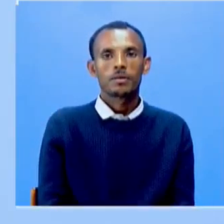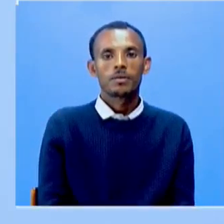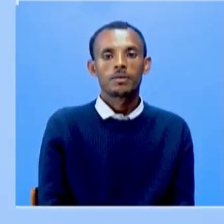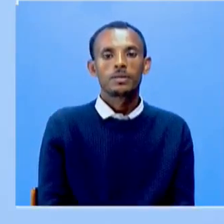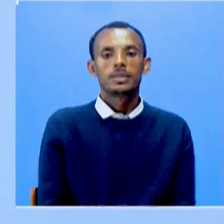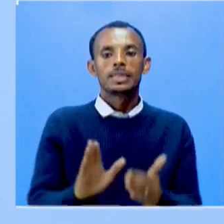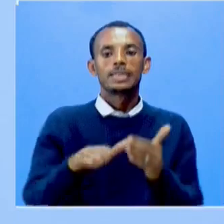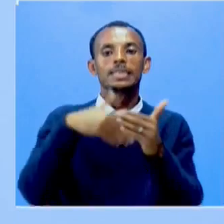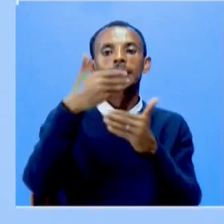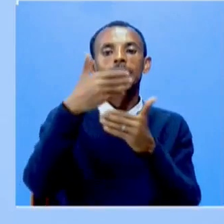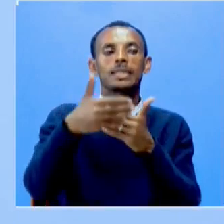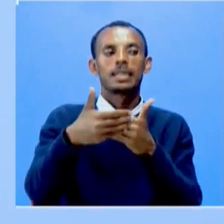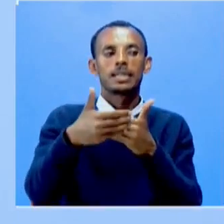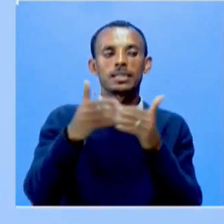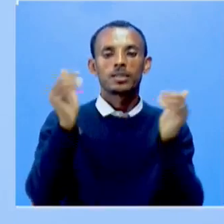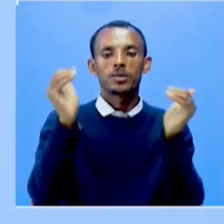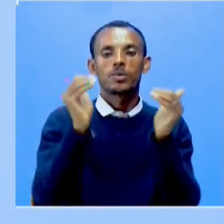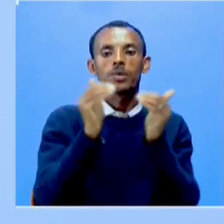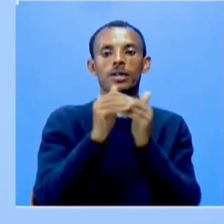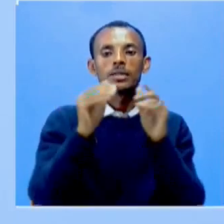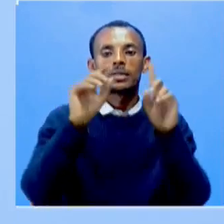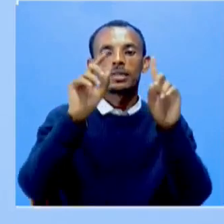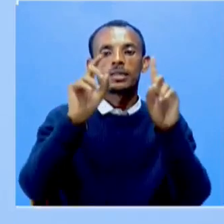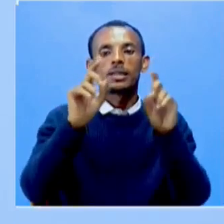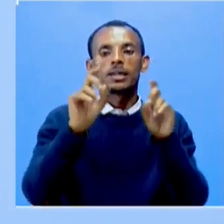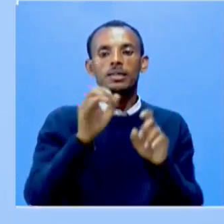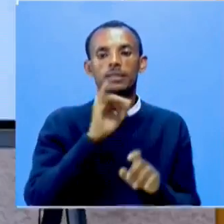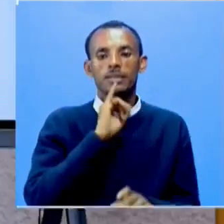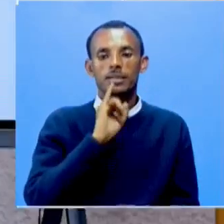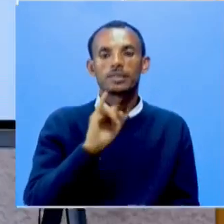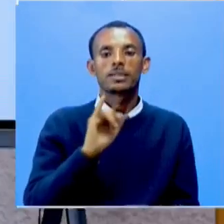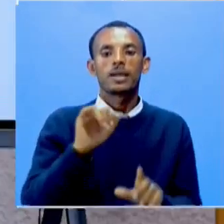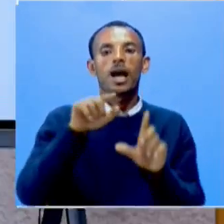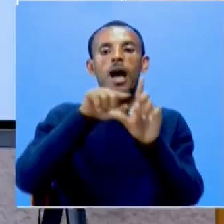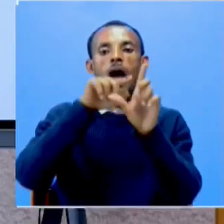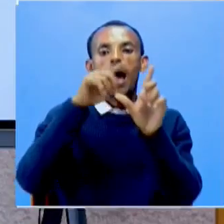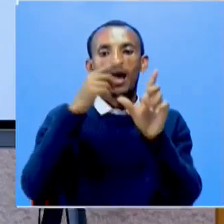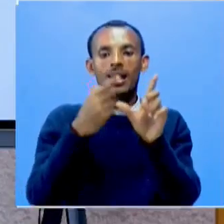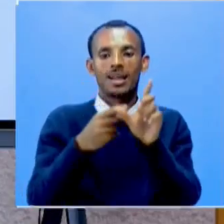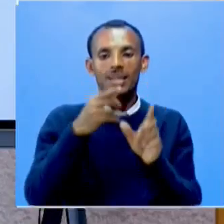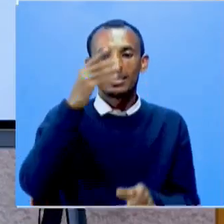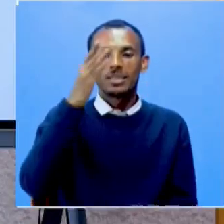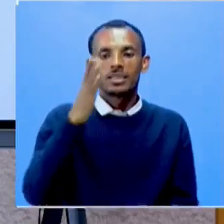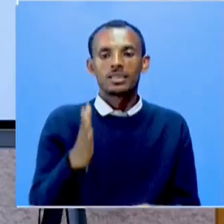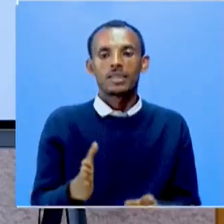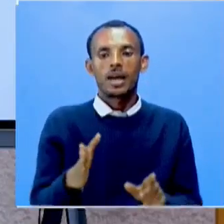The next congruency test is angle side angle congruency test.